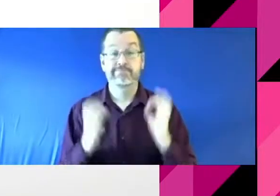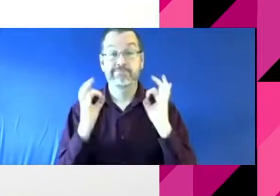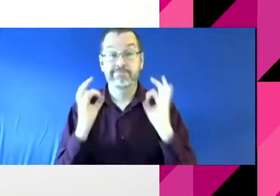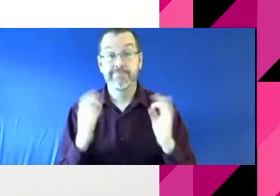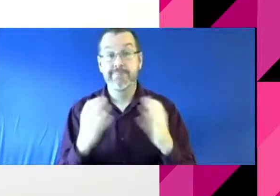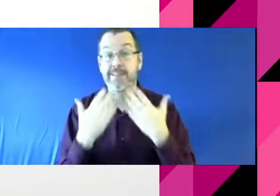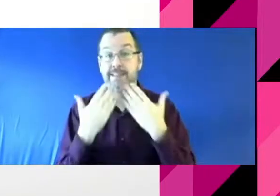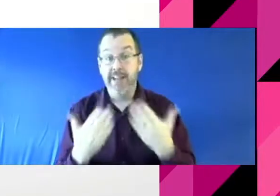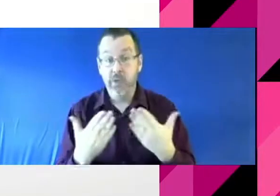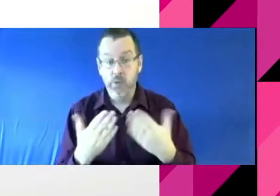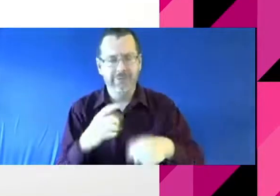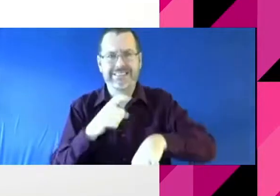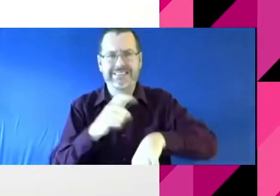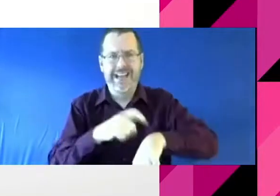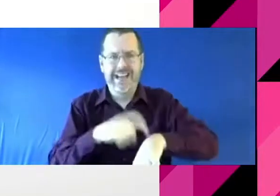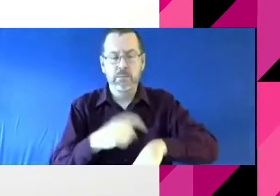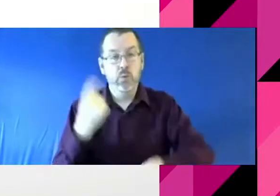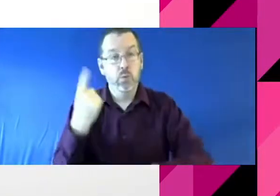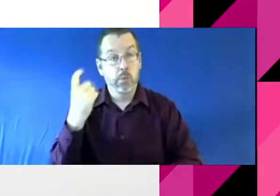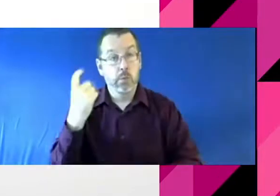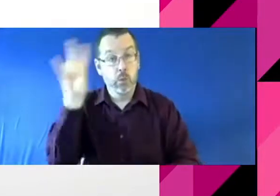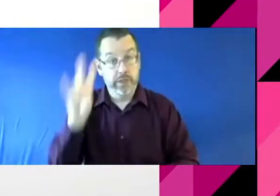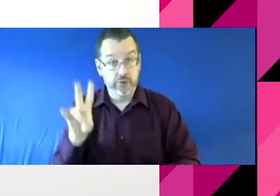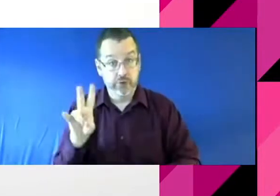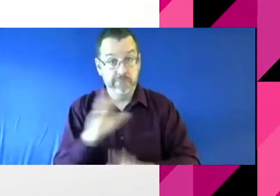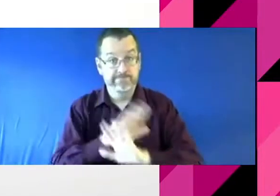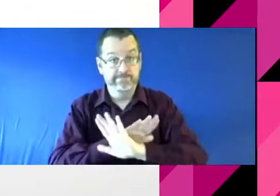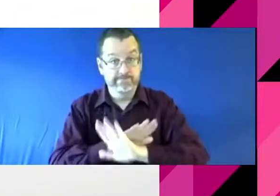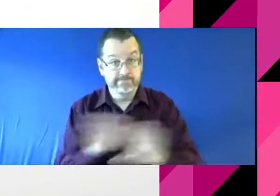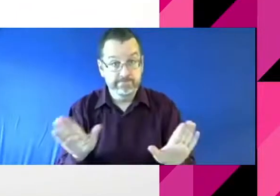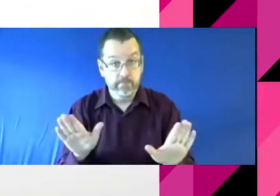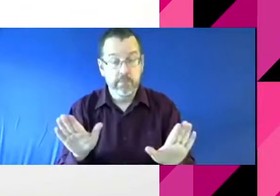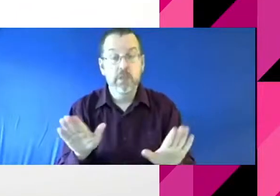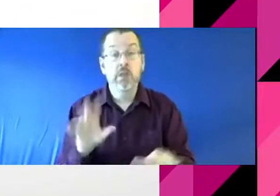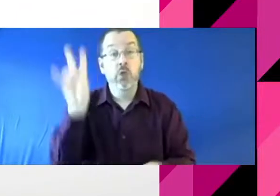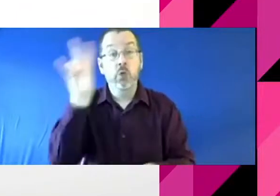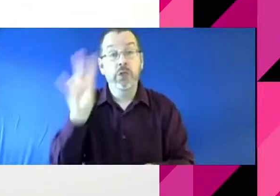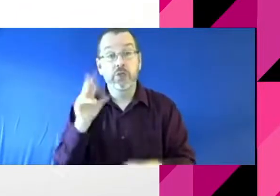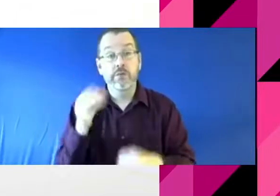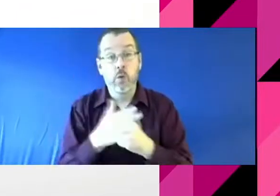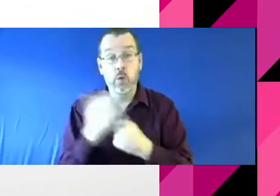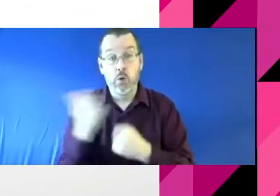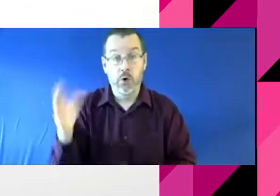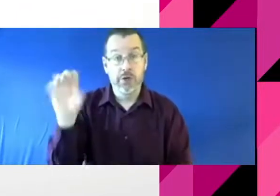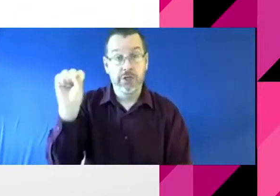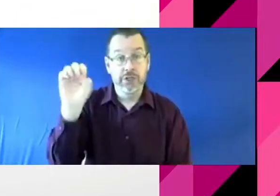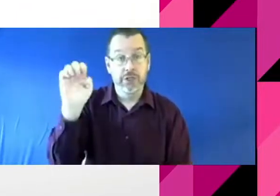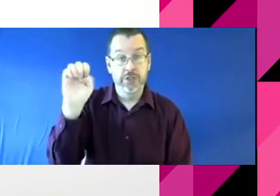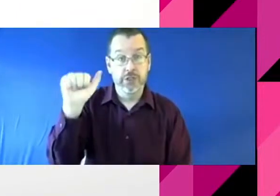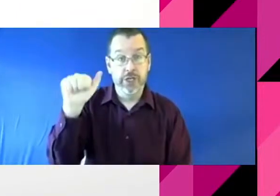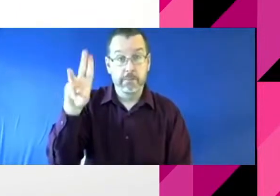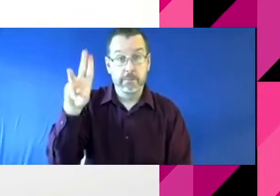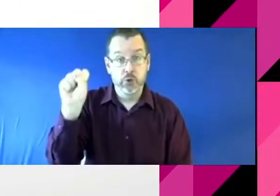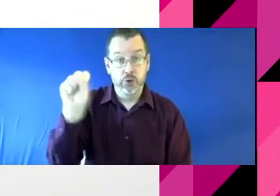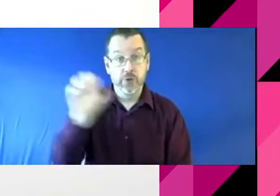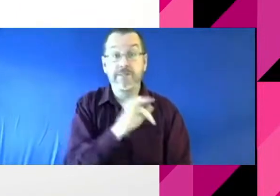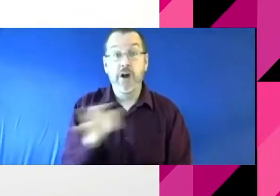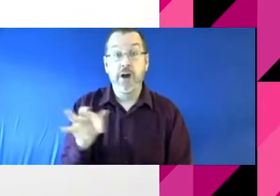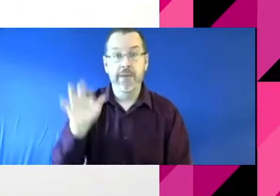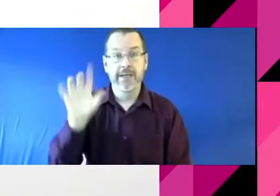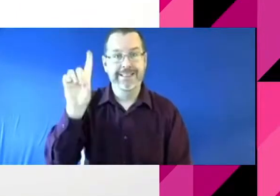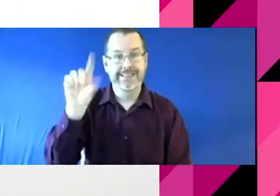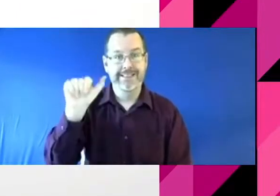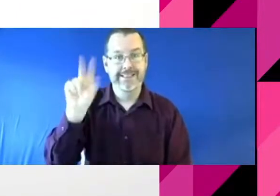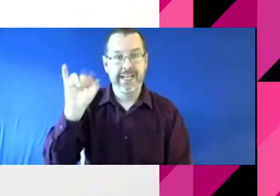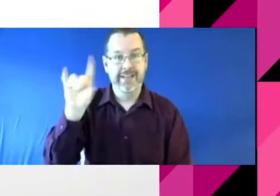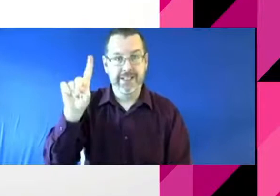time, I think I just have time for one more question, and it would be for Seamus. And David asks, do you know, are there